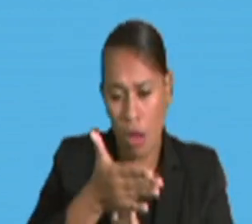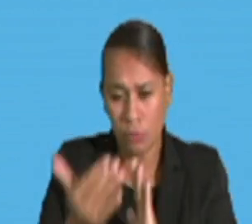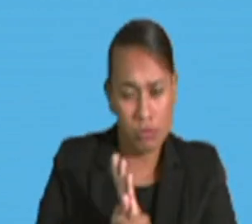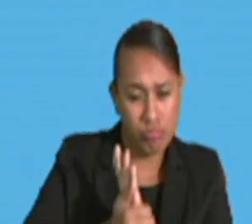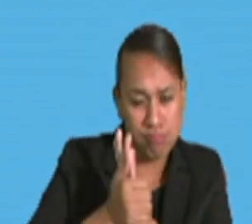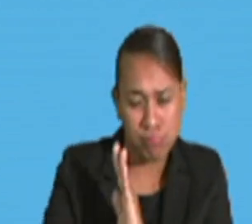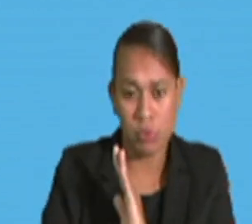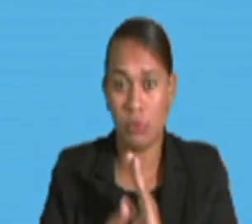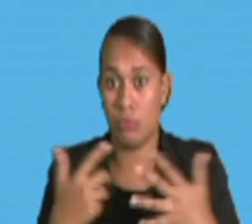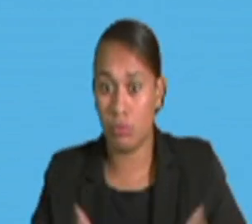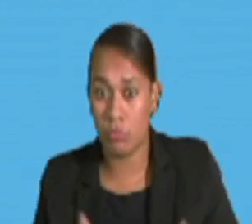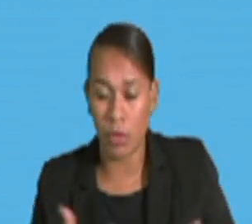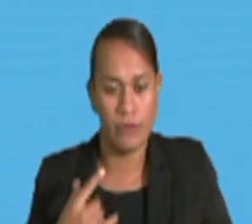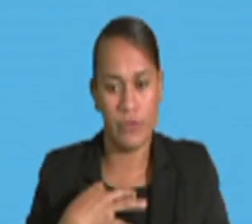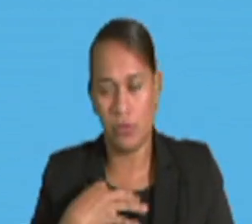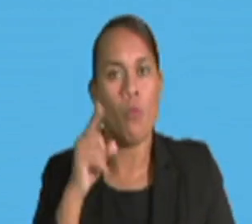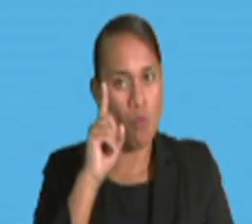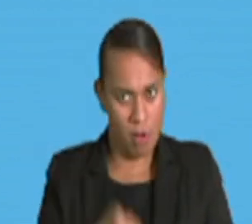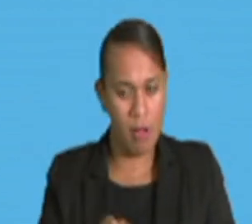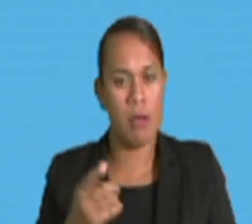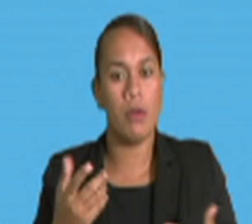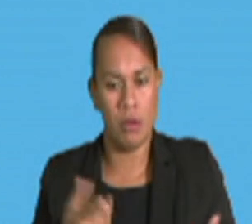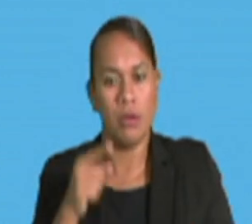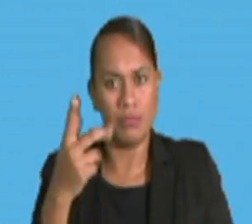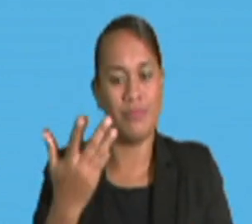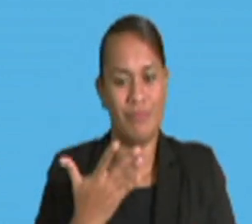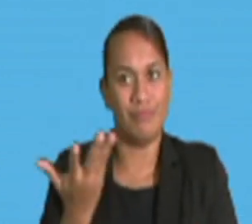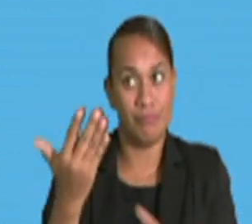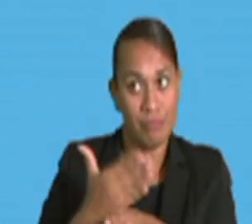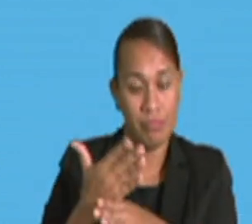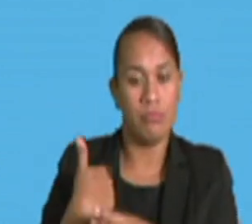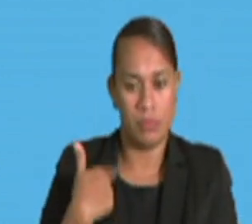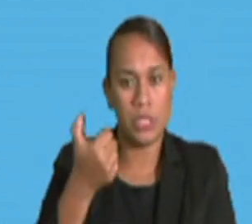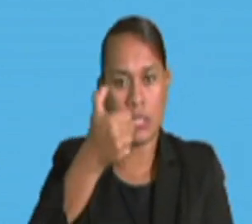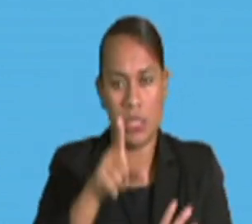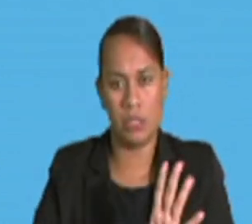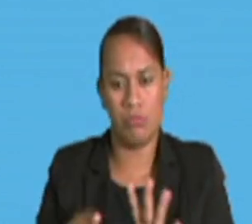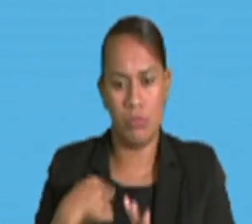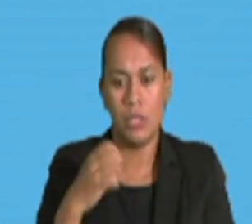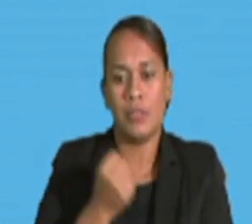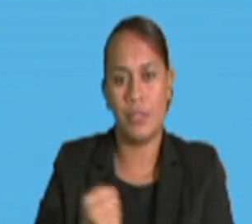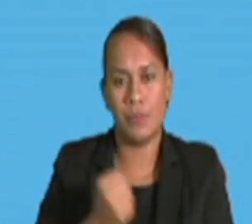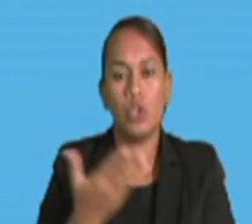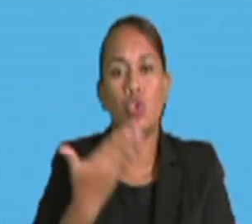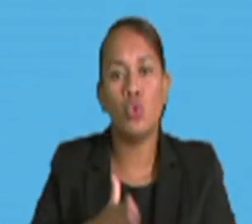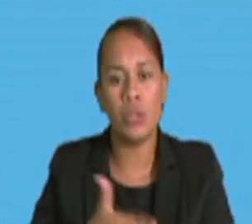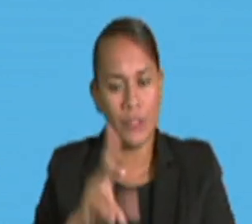We've engaged their services over a period of 6 years to print new Fijian passport, which